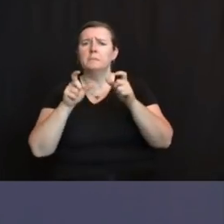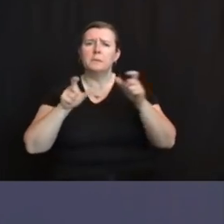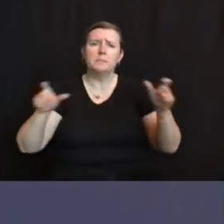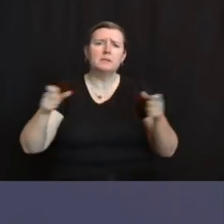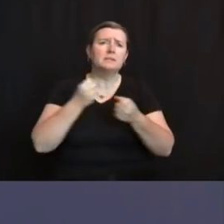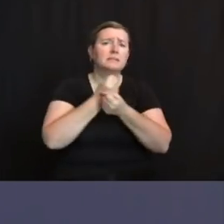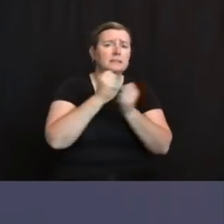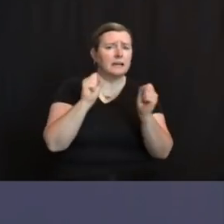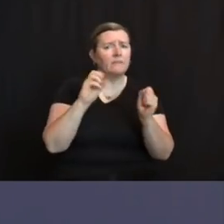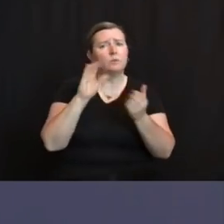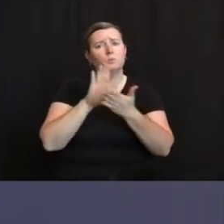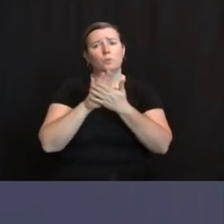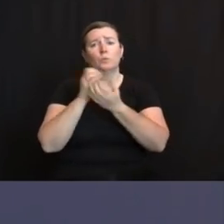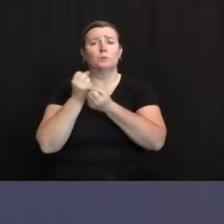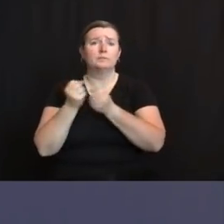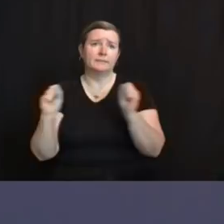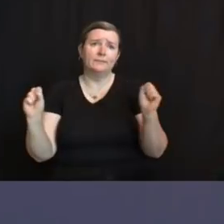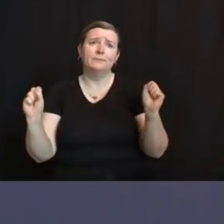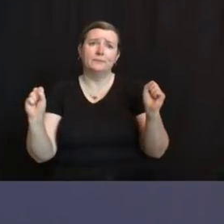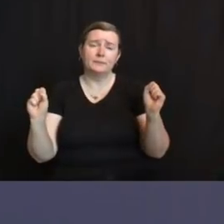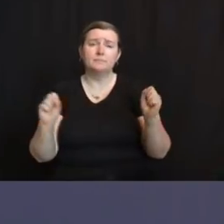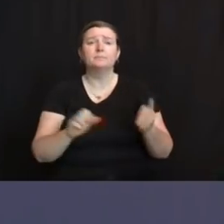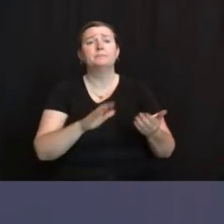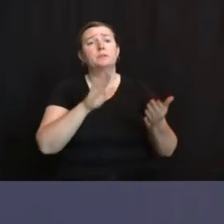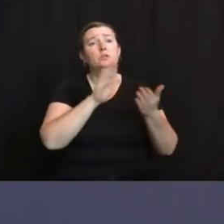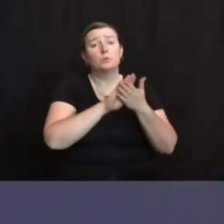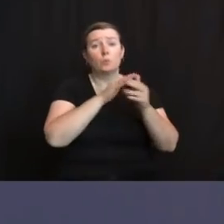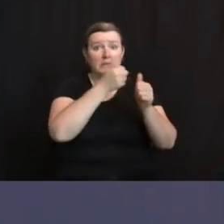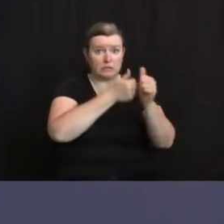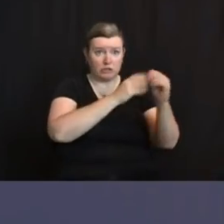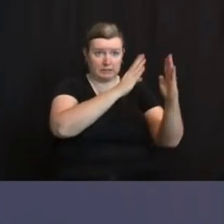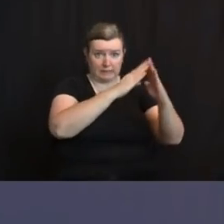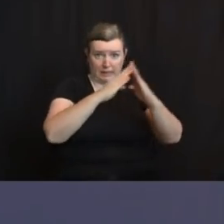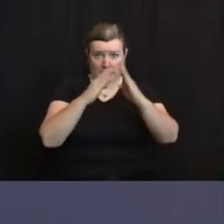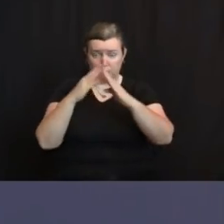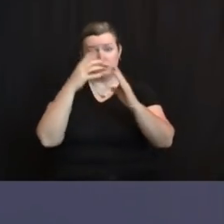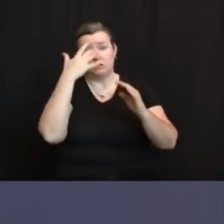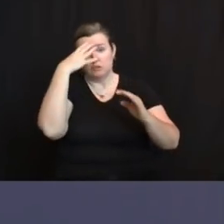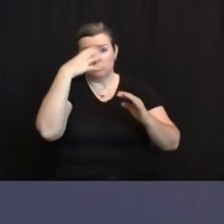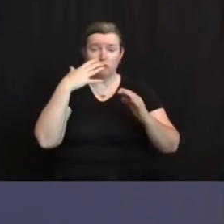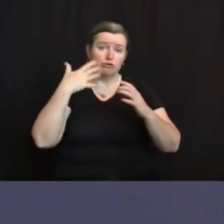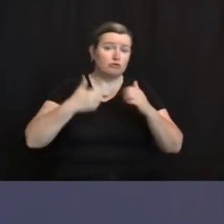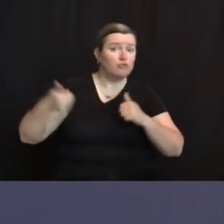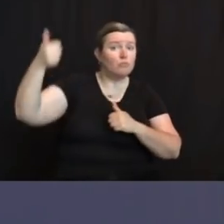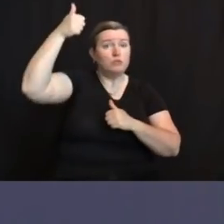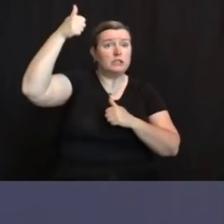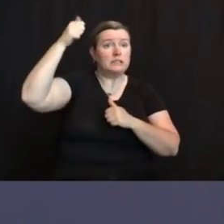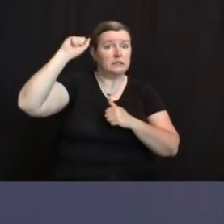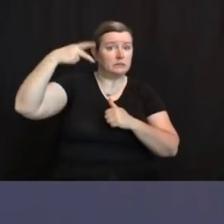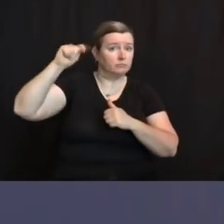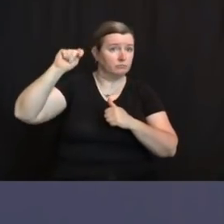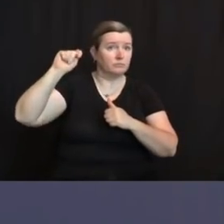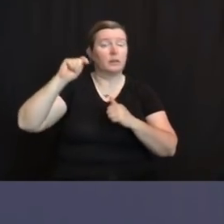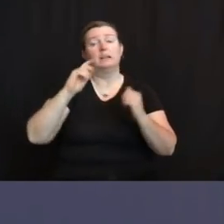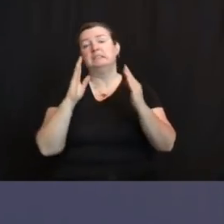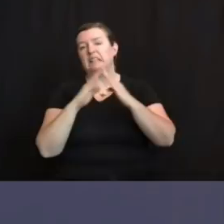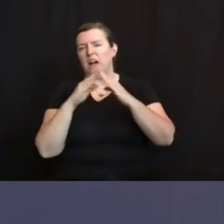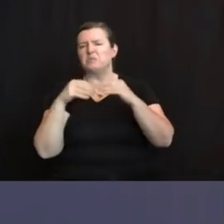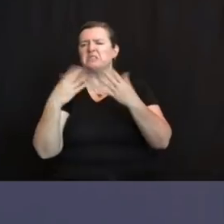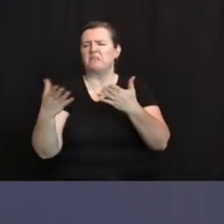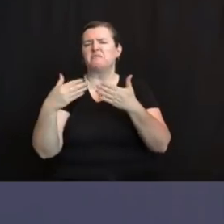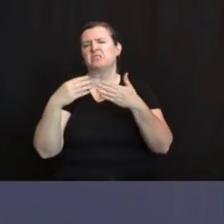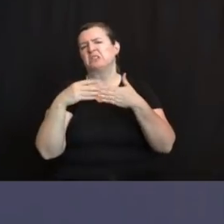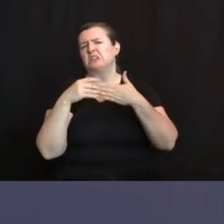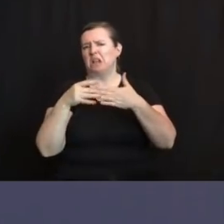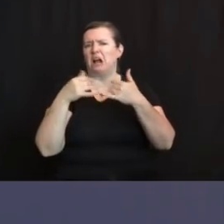district superintendents and boards of education working with their school communities will be given flexibility to ensure an